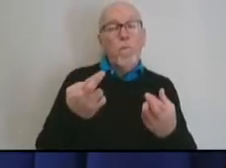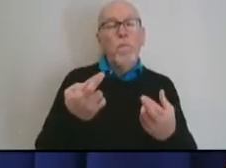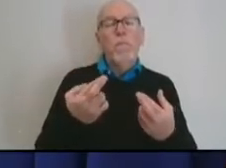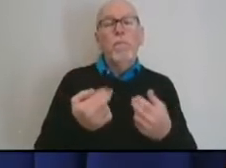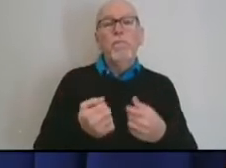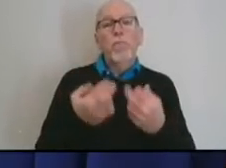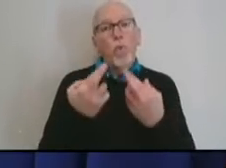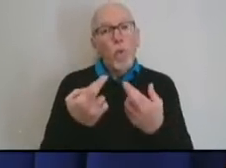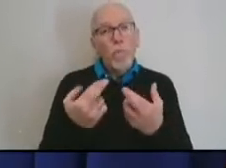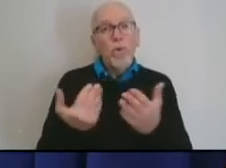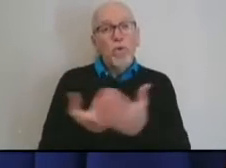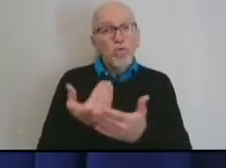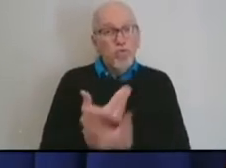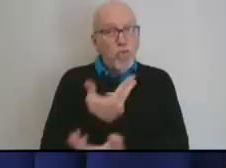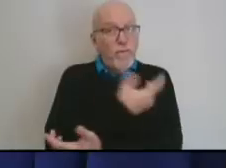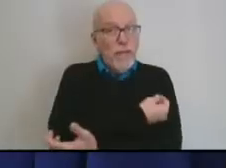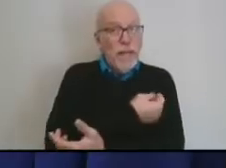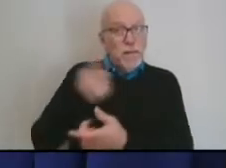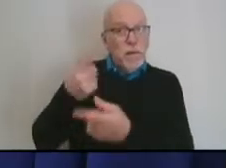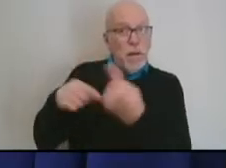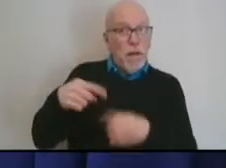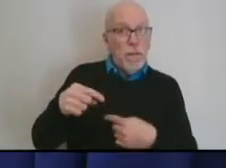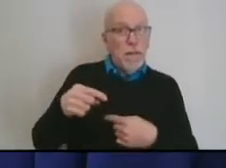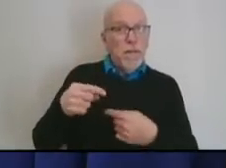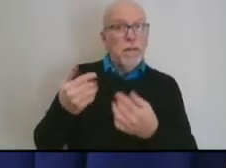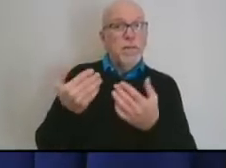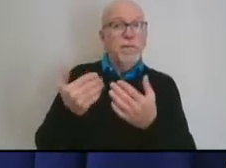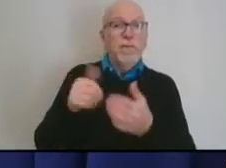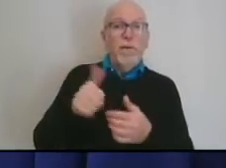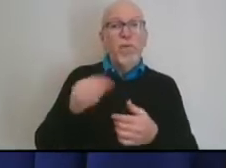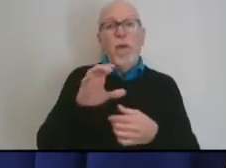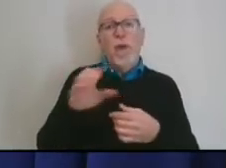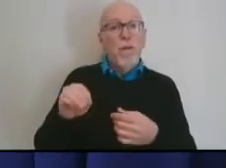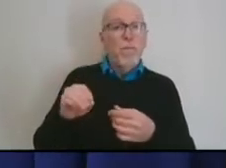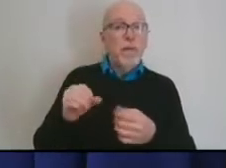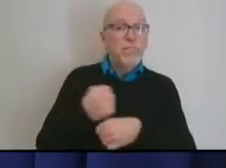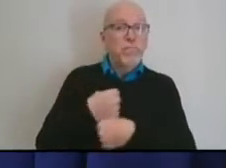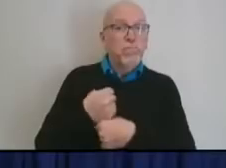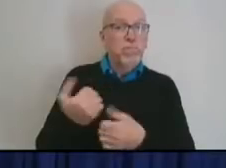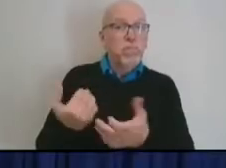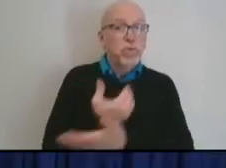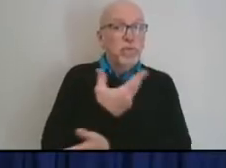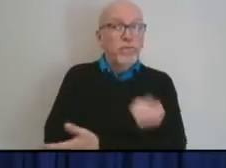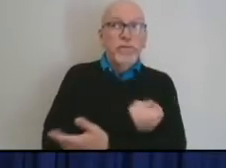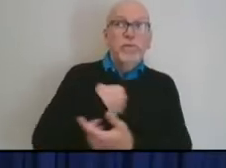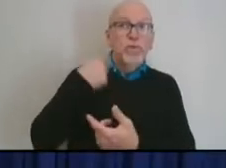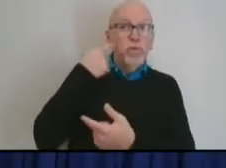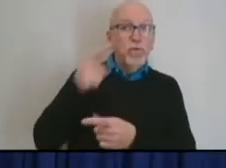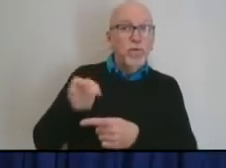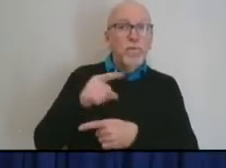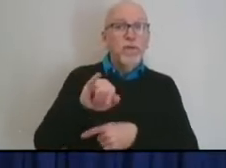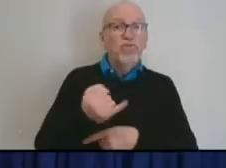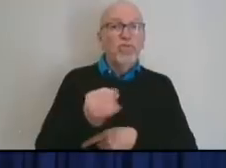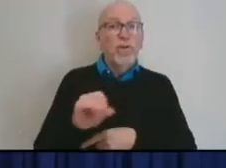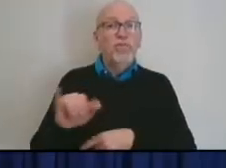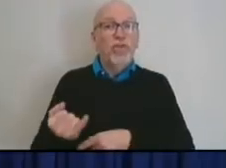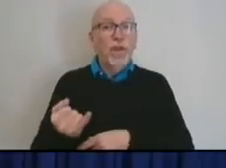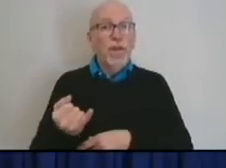new vaccine is out. And when when we read the reports about J&J, and could